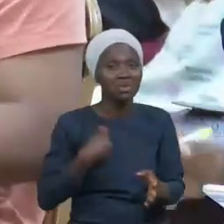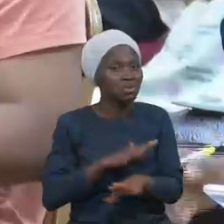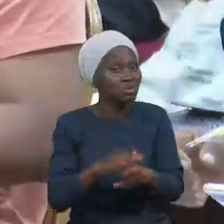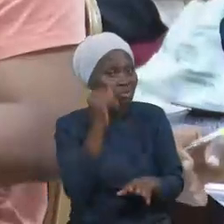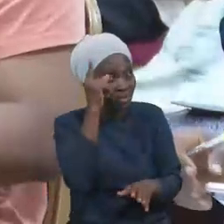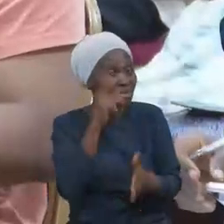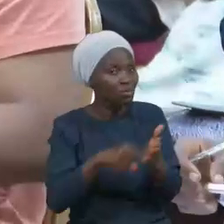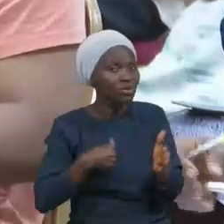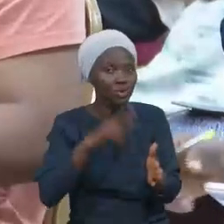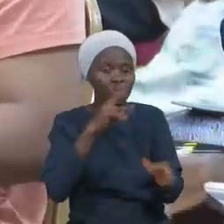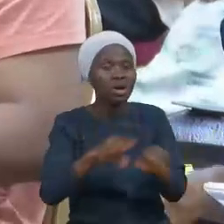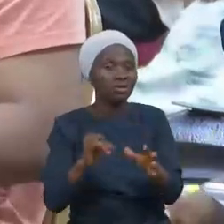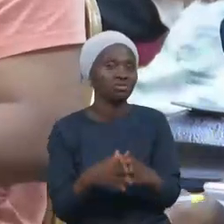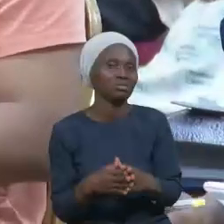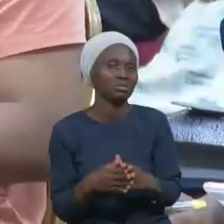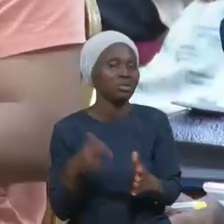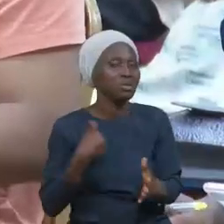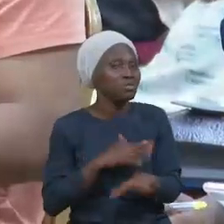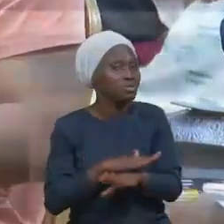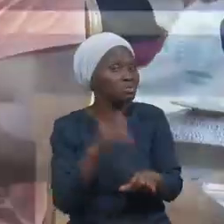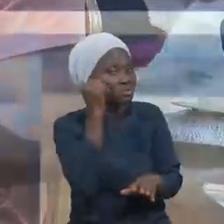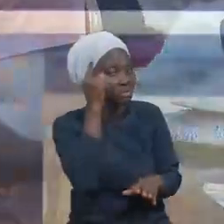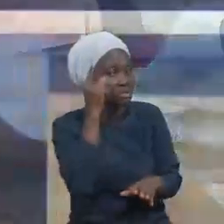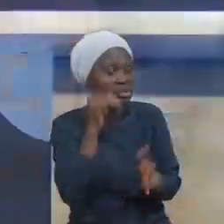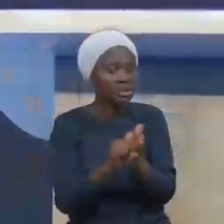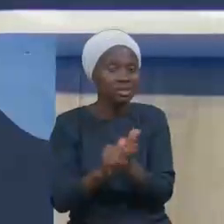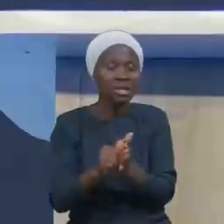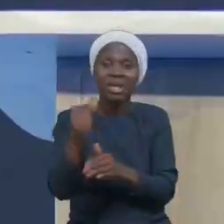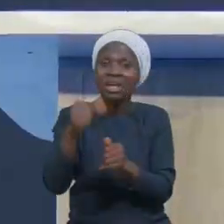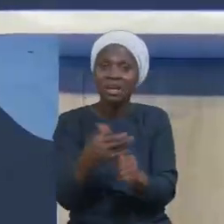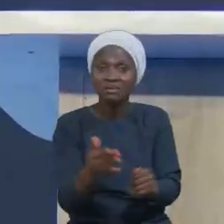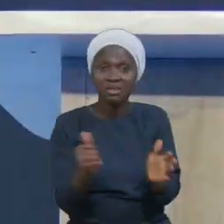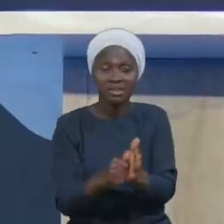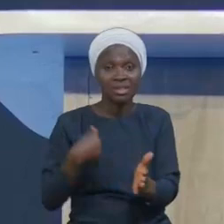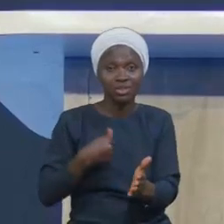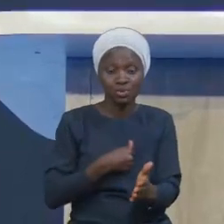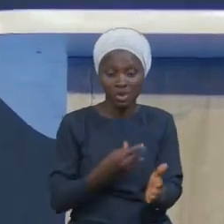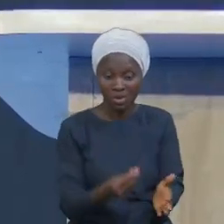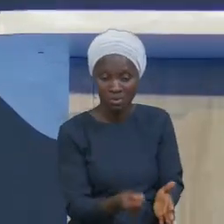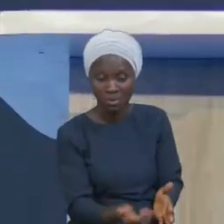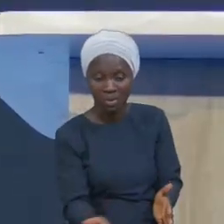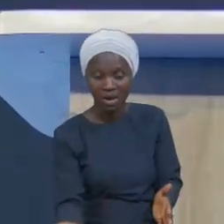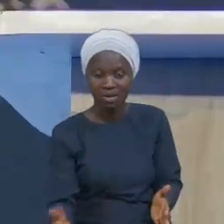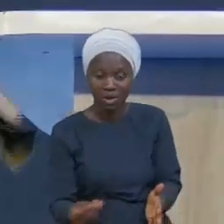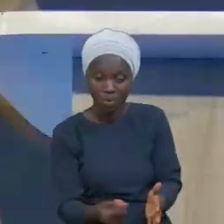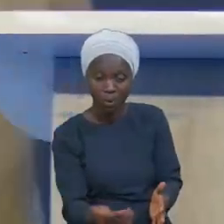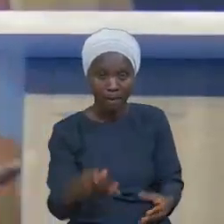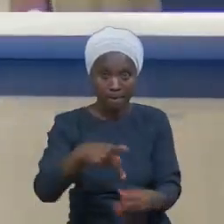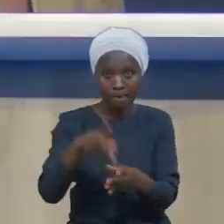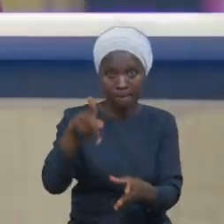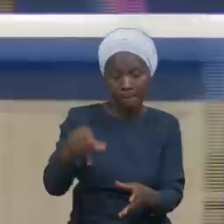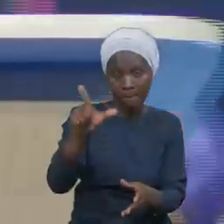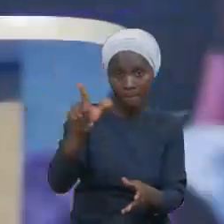doing. We didn't understand that everything we plant will grow and will reap. We